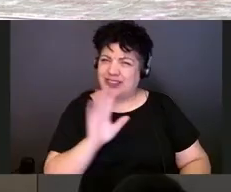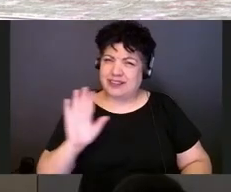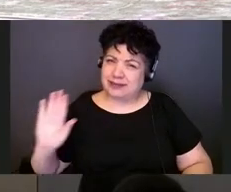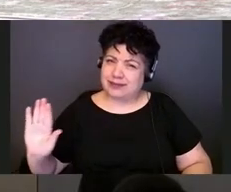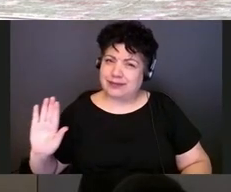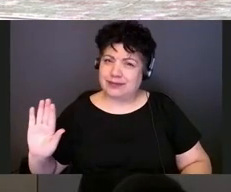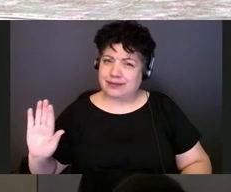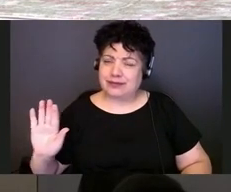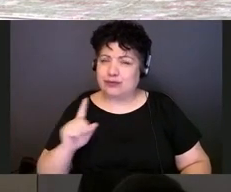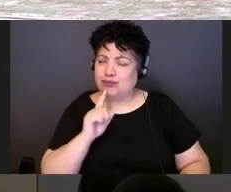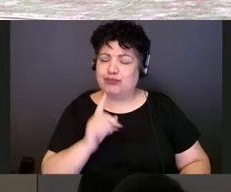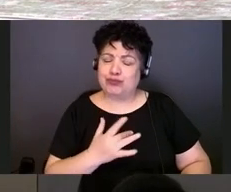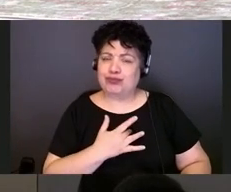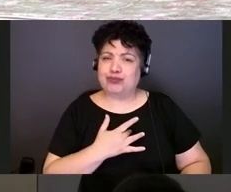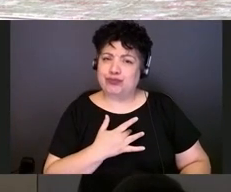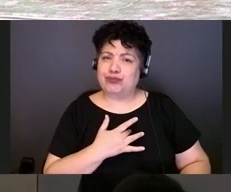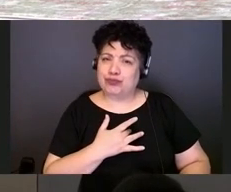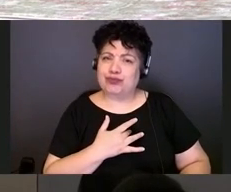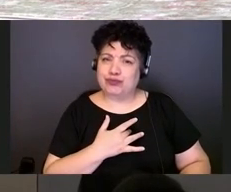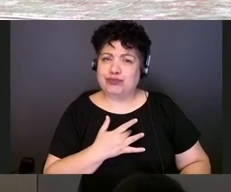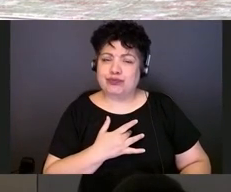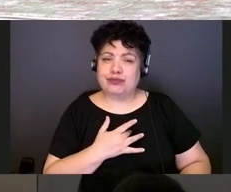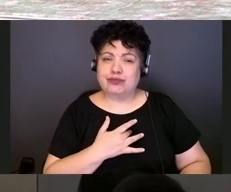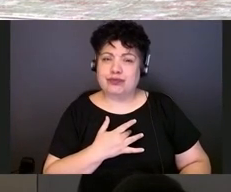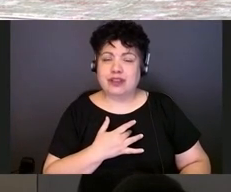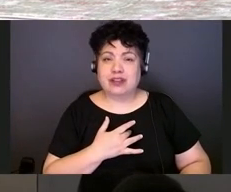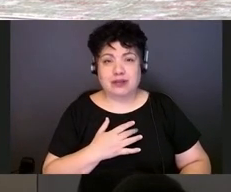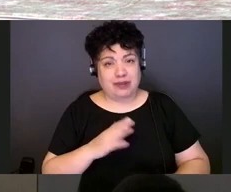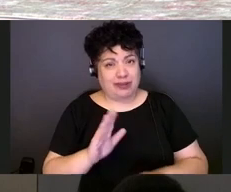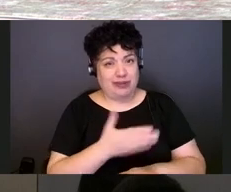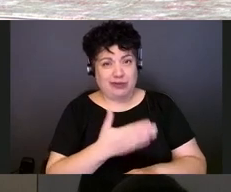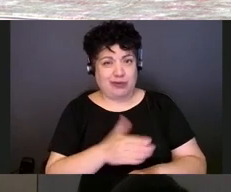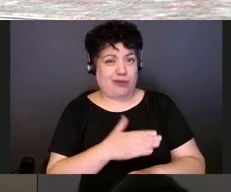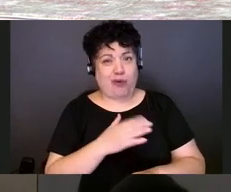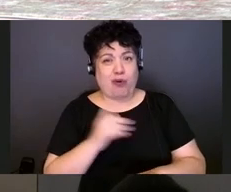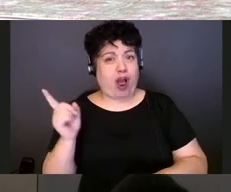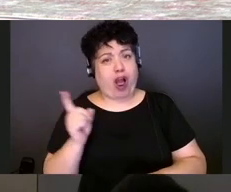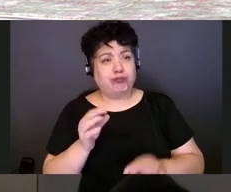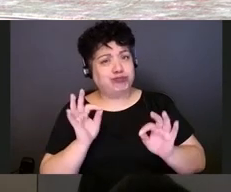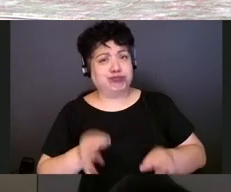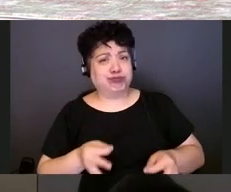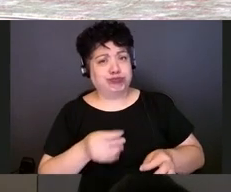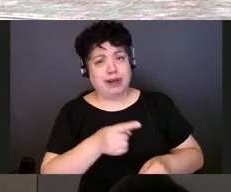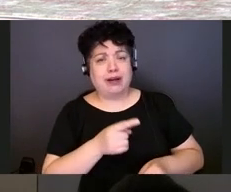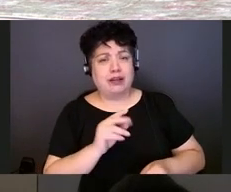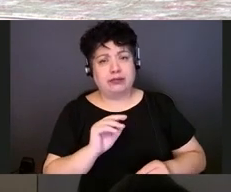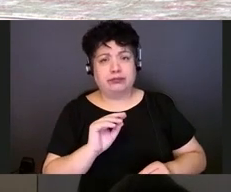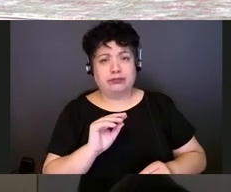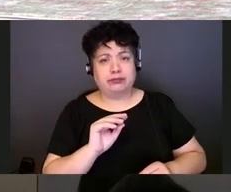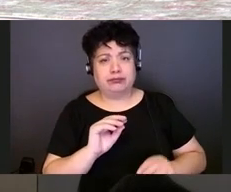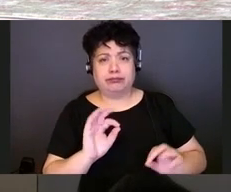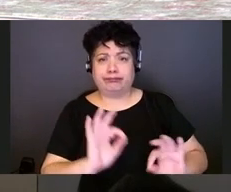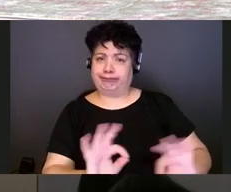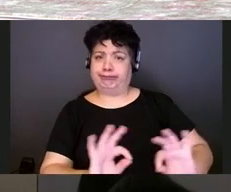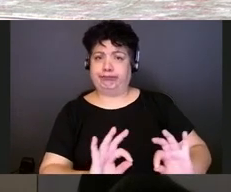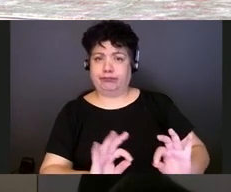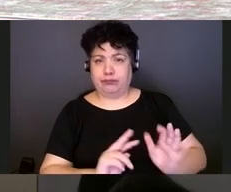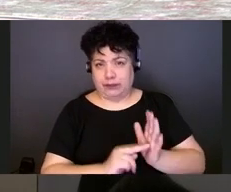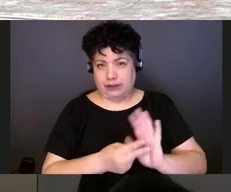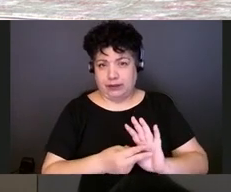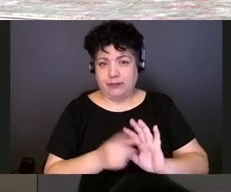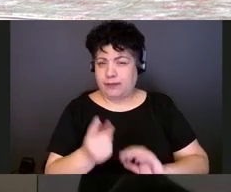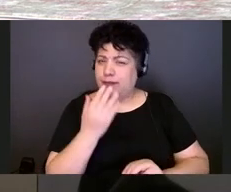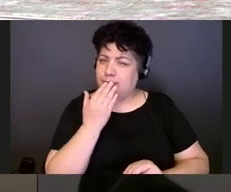a heartbreak to know yes. that that song was called that. Yes. And so thank you for telling us